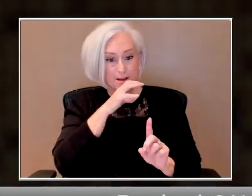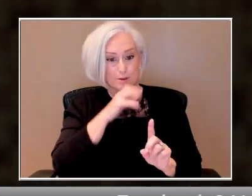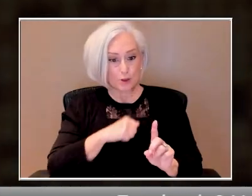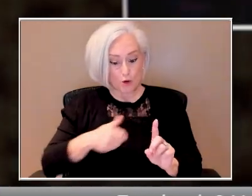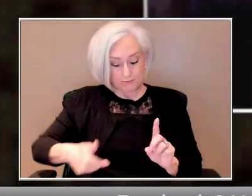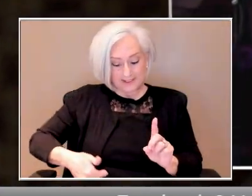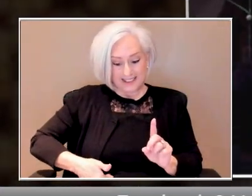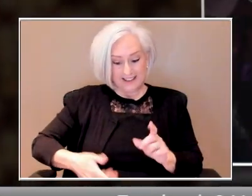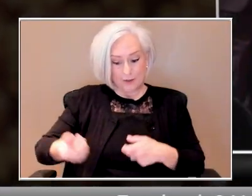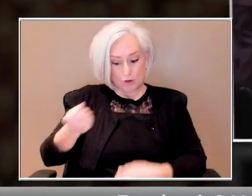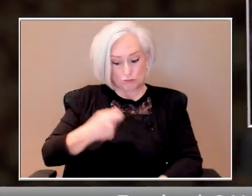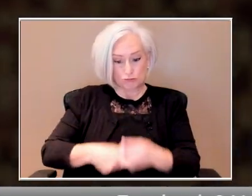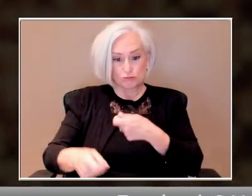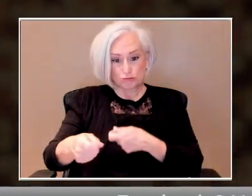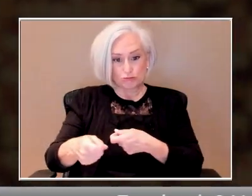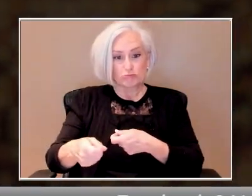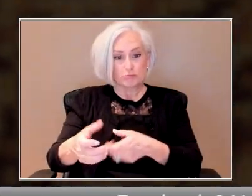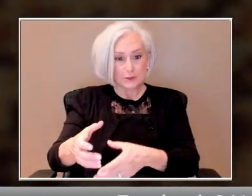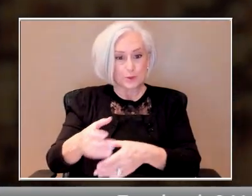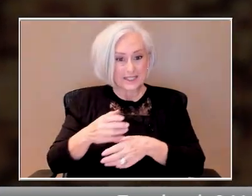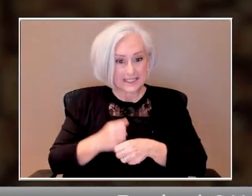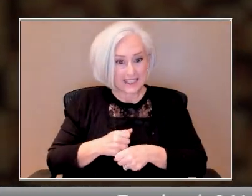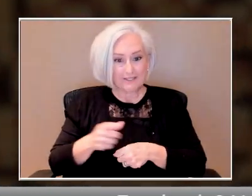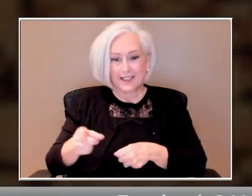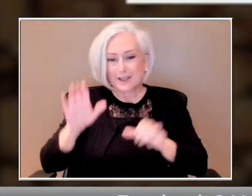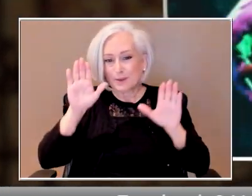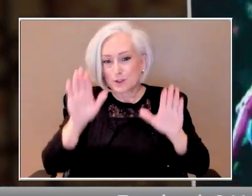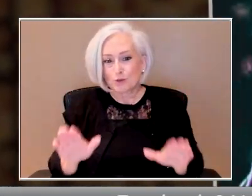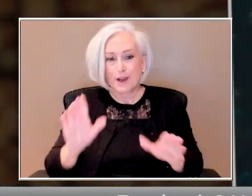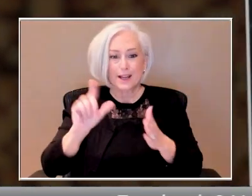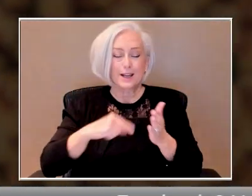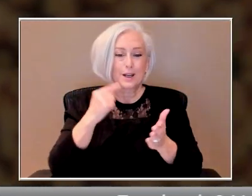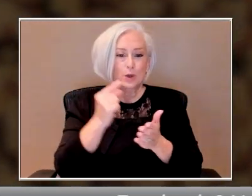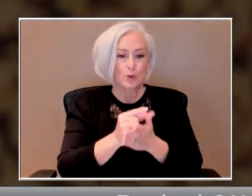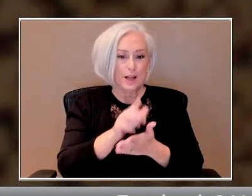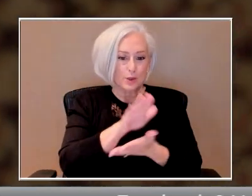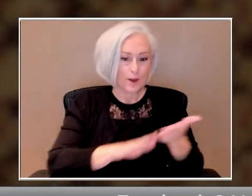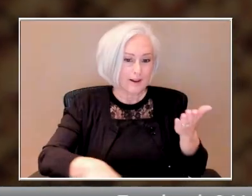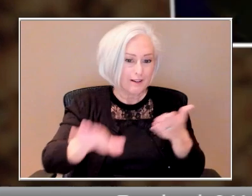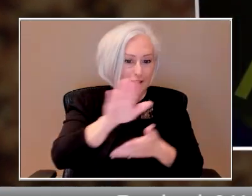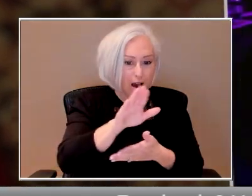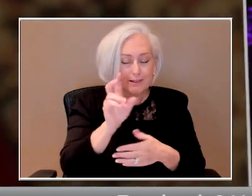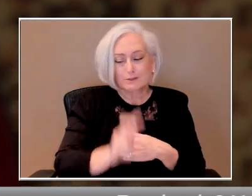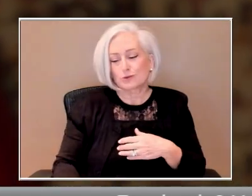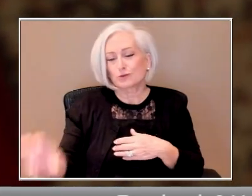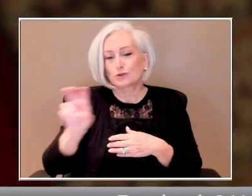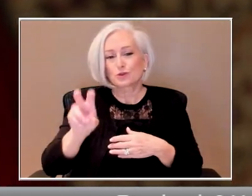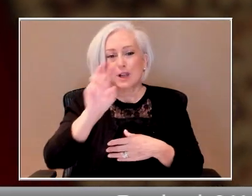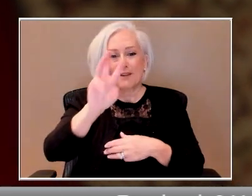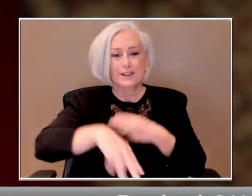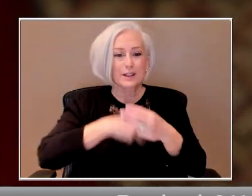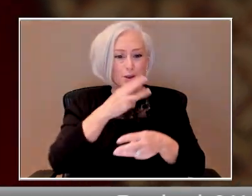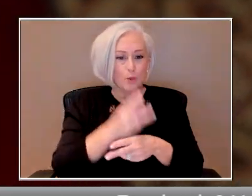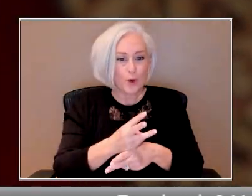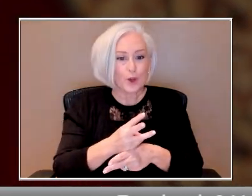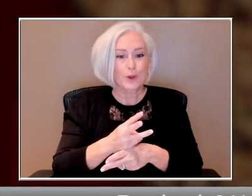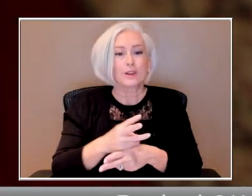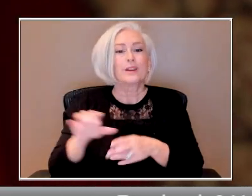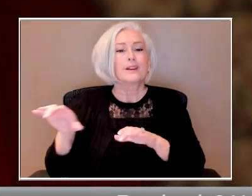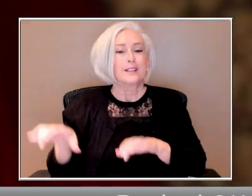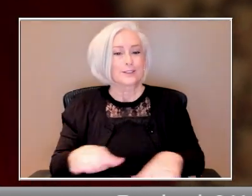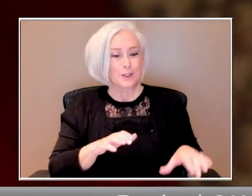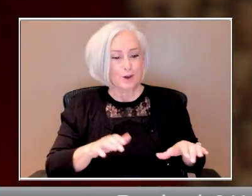he was great. Graduating college, traveling the world, and embarking on an entertainment career as a singer,